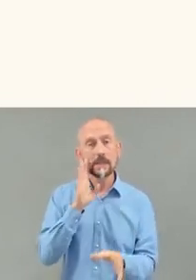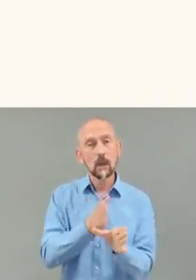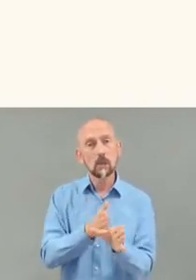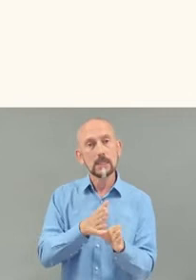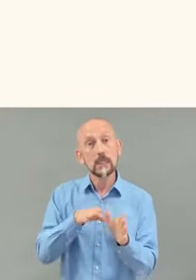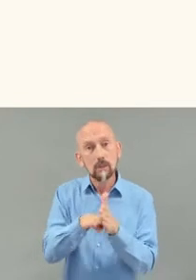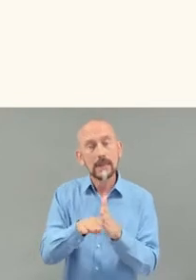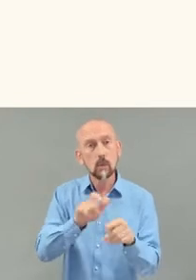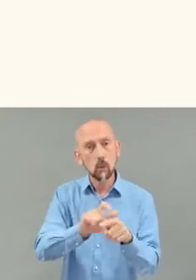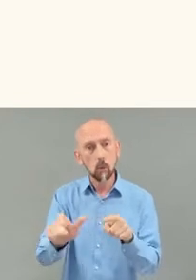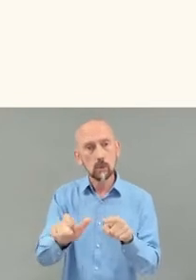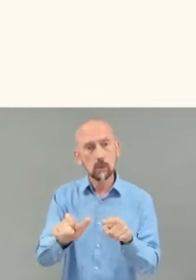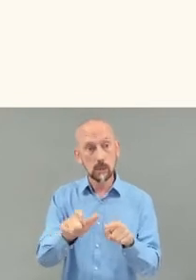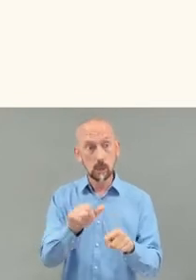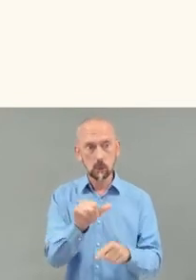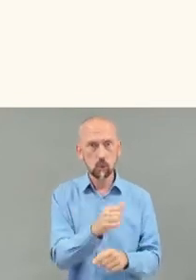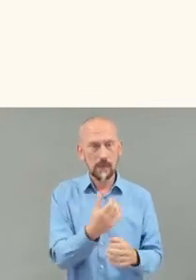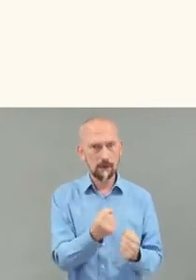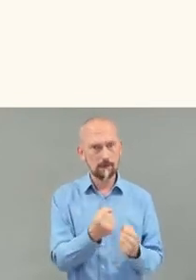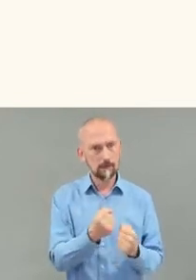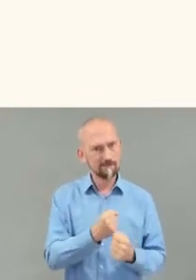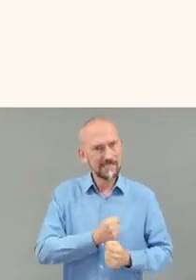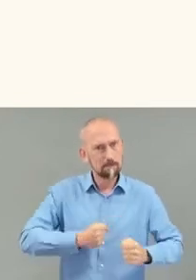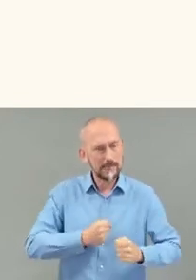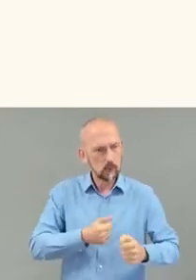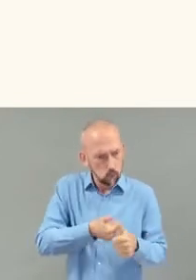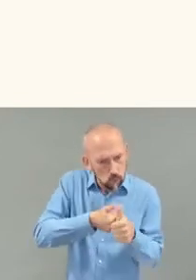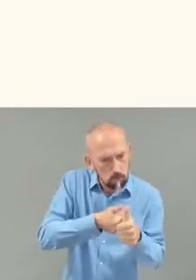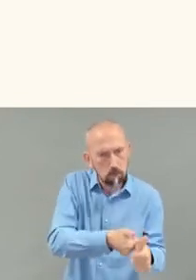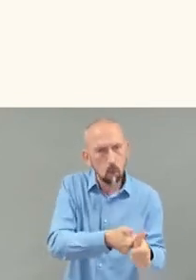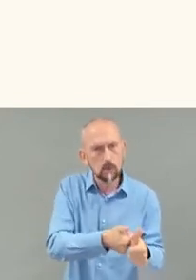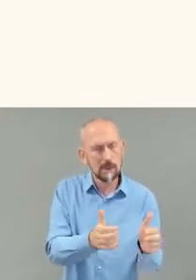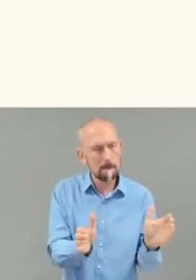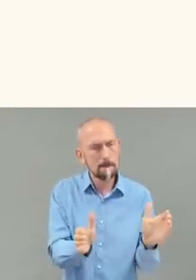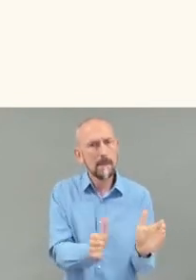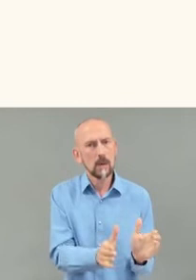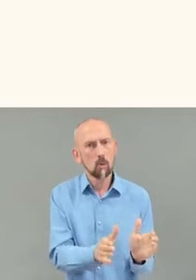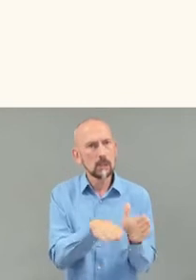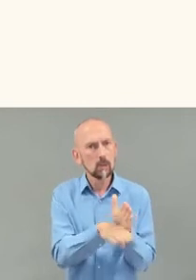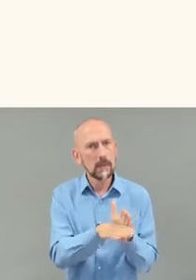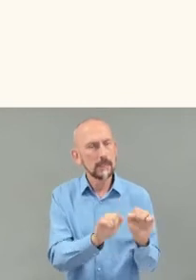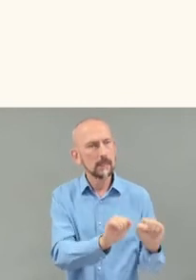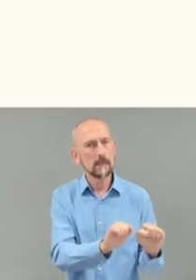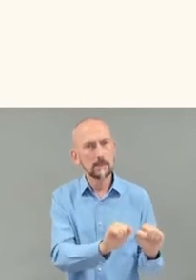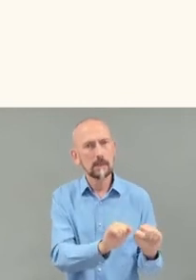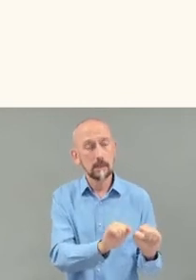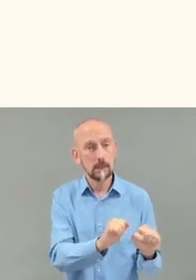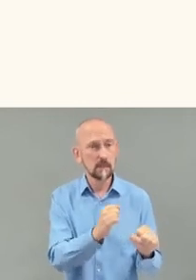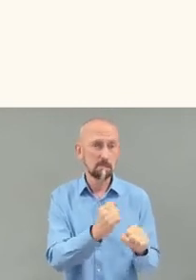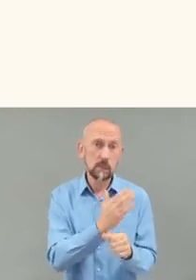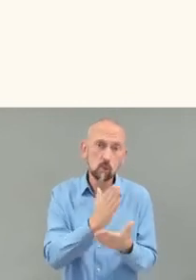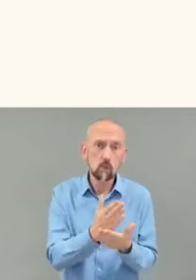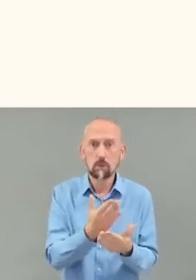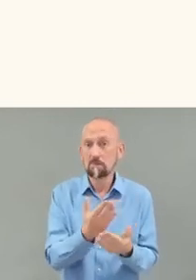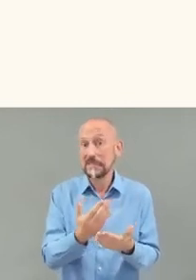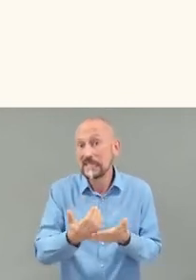to support minoritized trainees and having those safe spaces, and in services